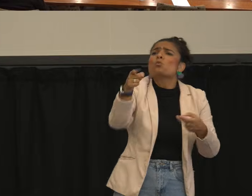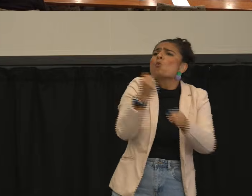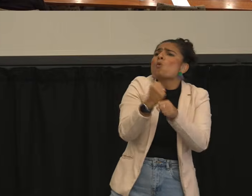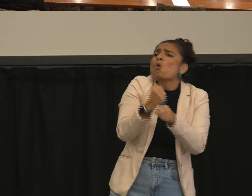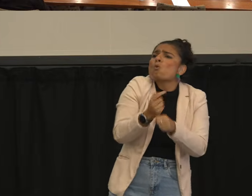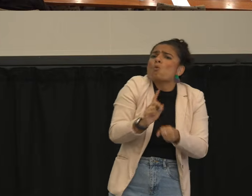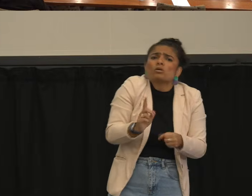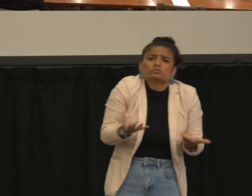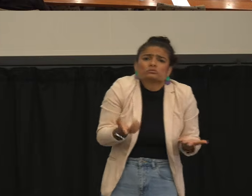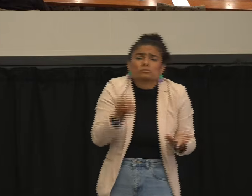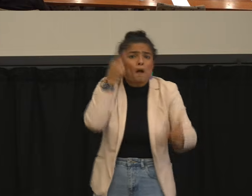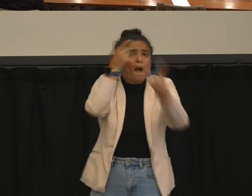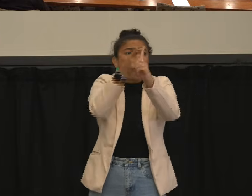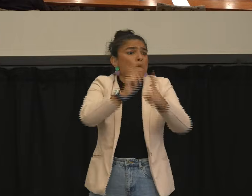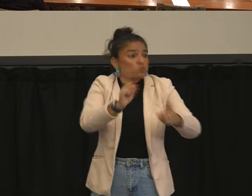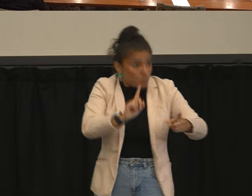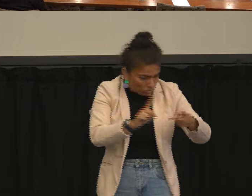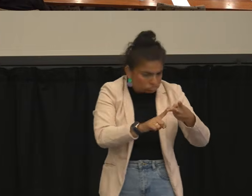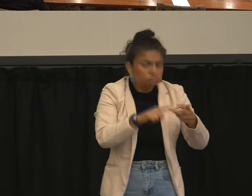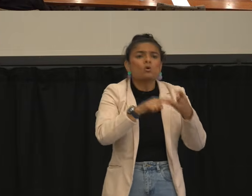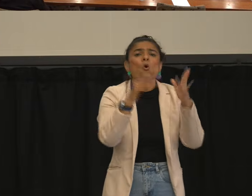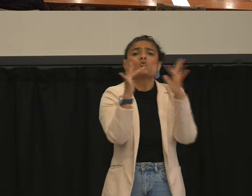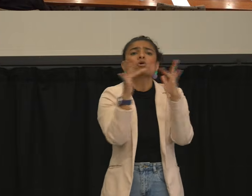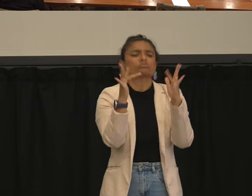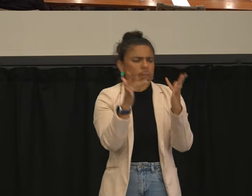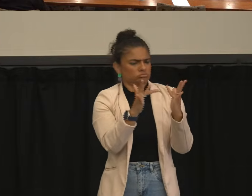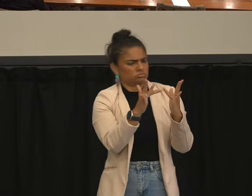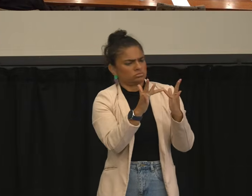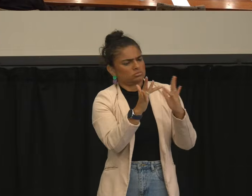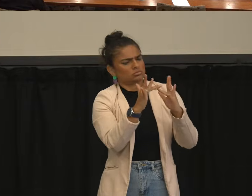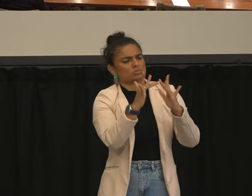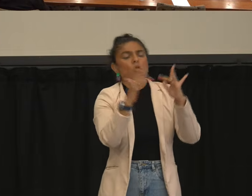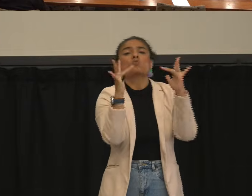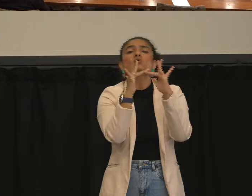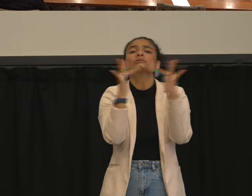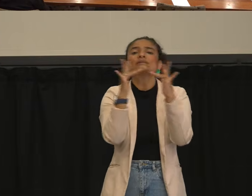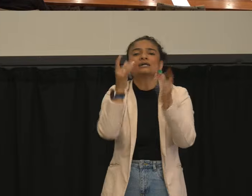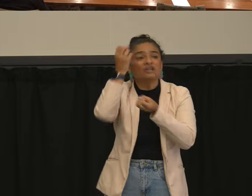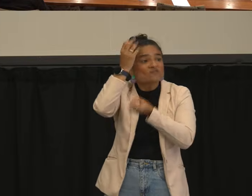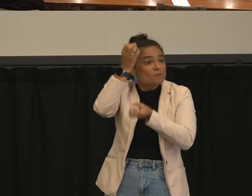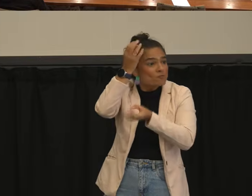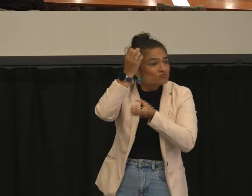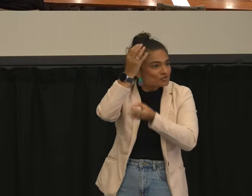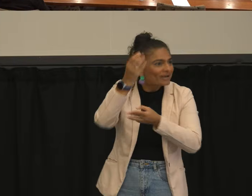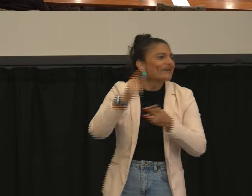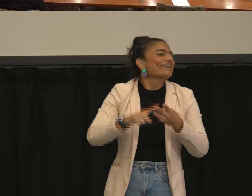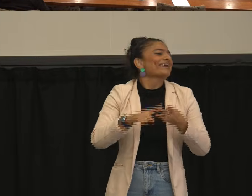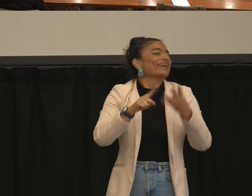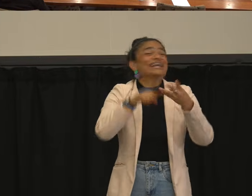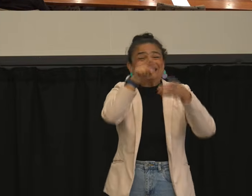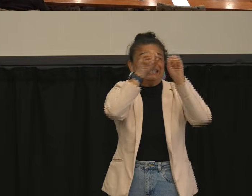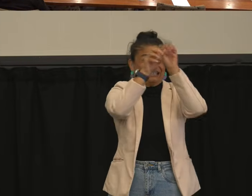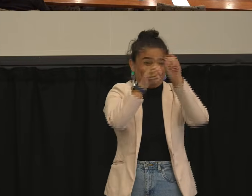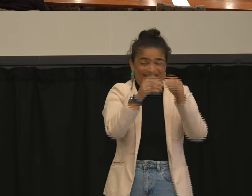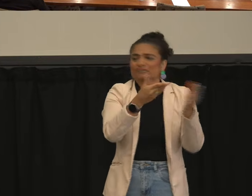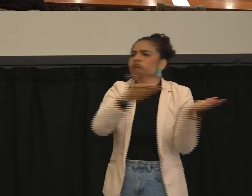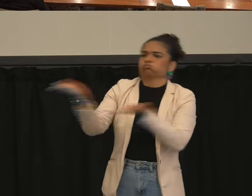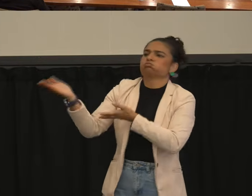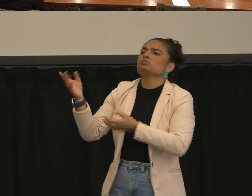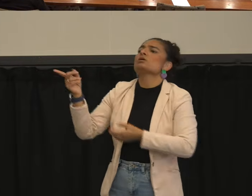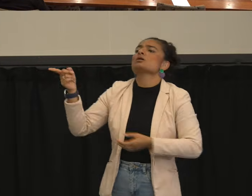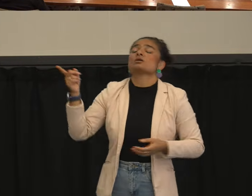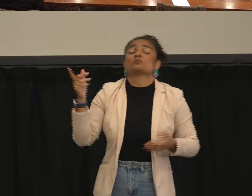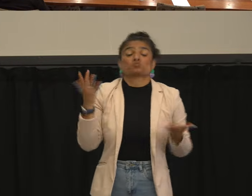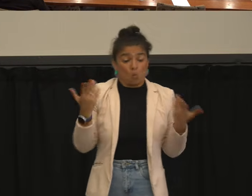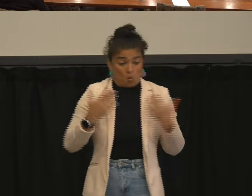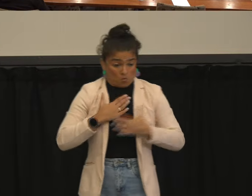Your company name, who works there, what it is that you're doing, so that we can make sure that we have your contact information to